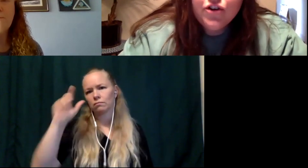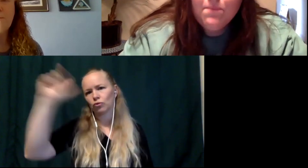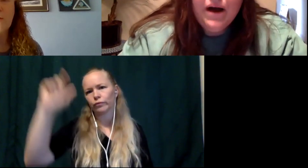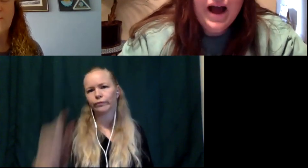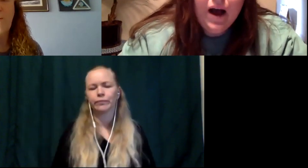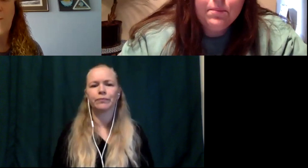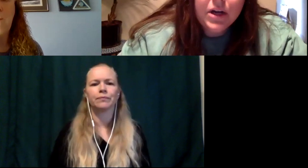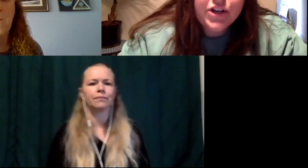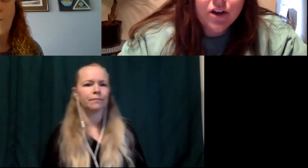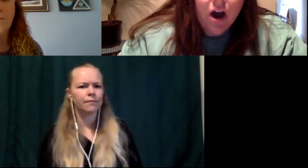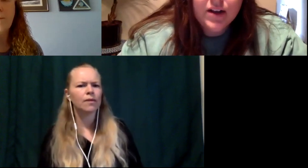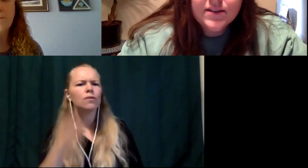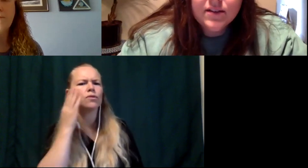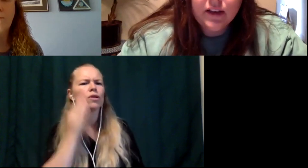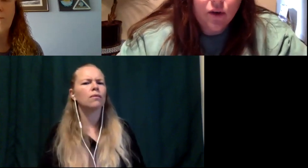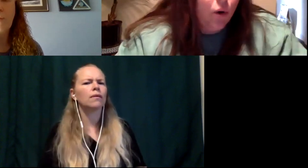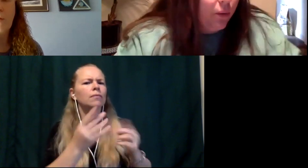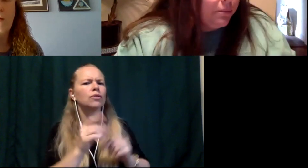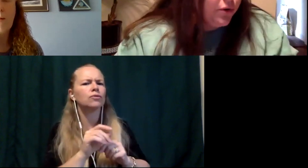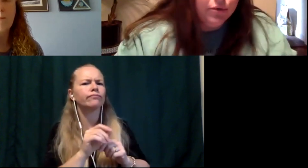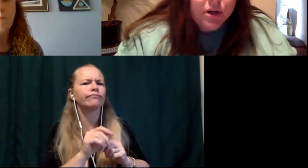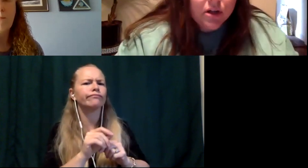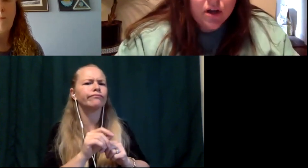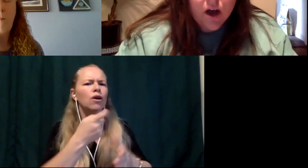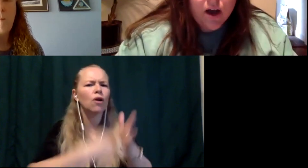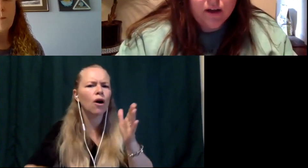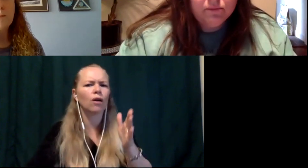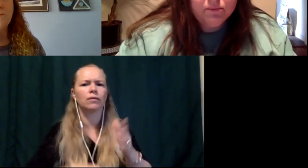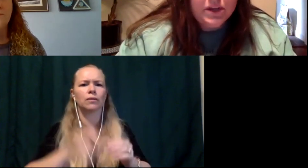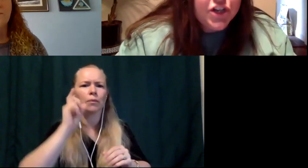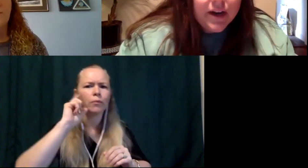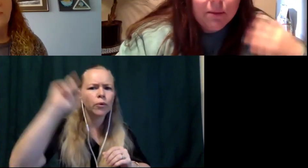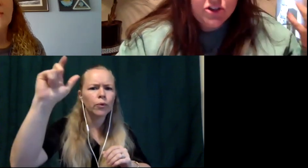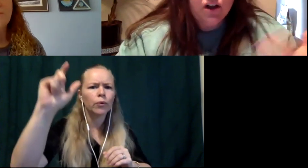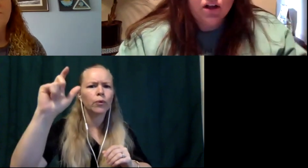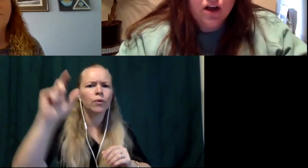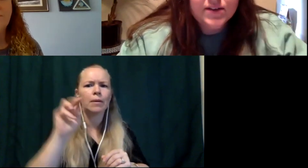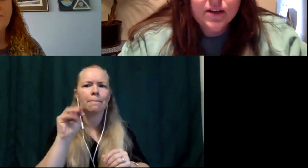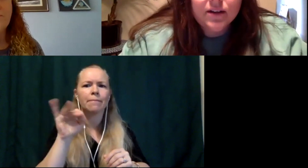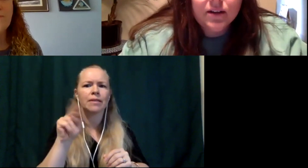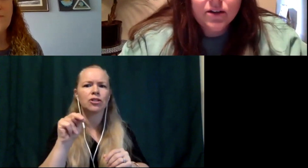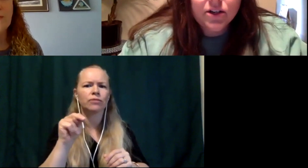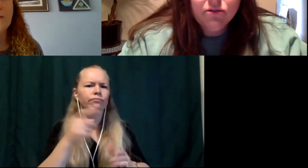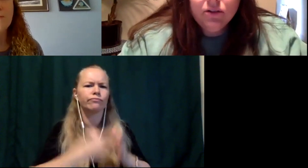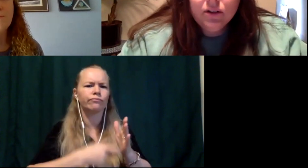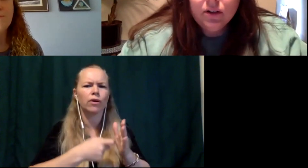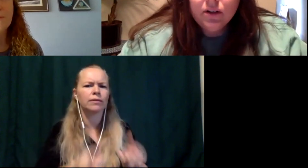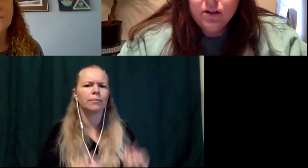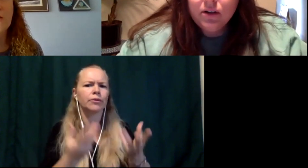Do you know about how much it cost, like the whole moon mission, how much that all cost to